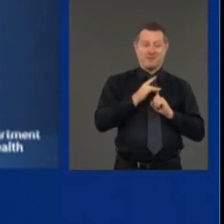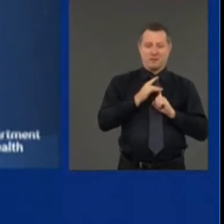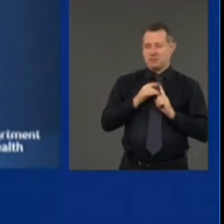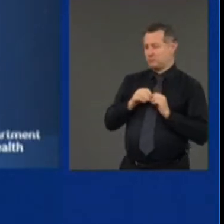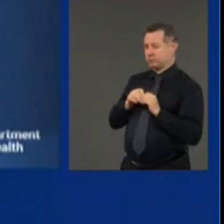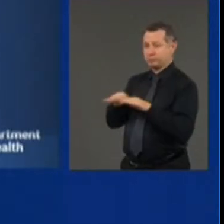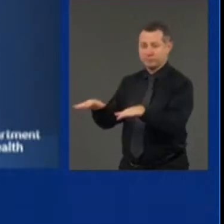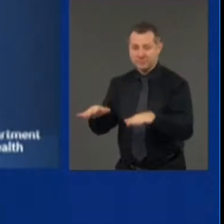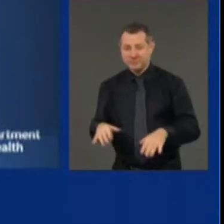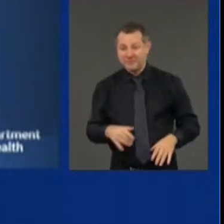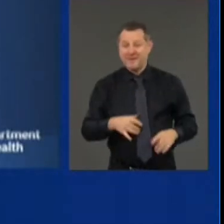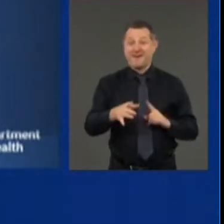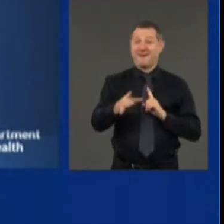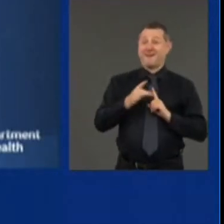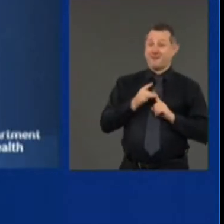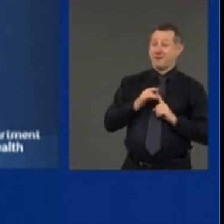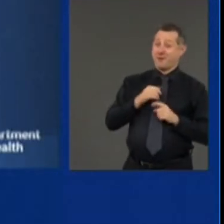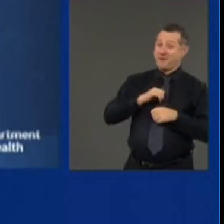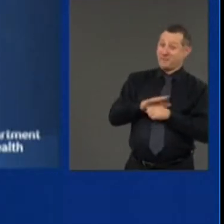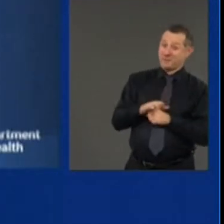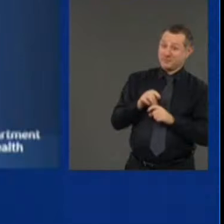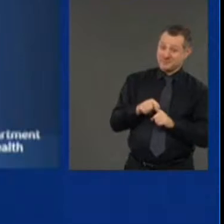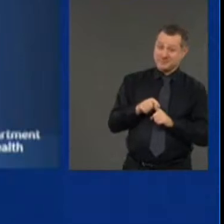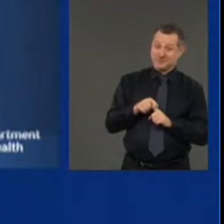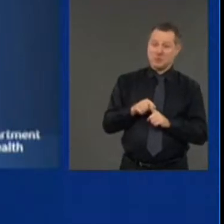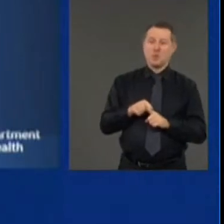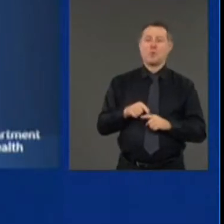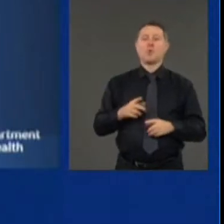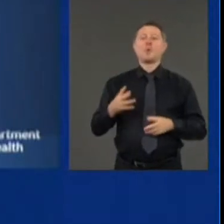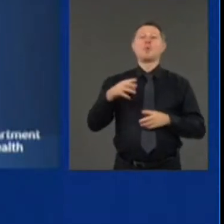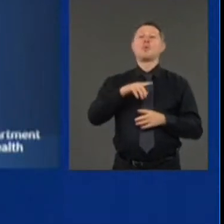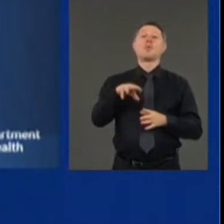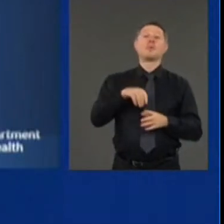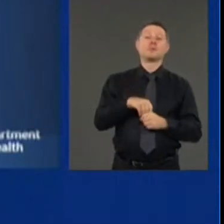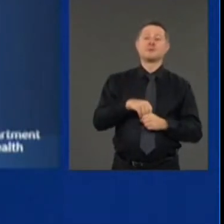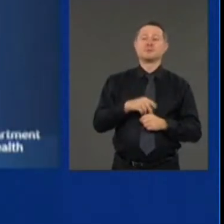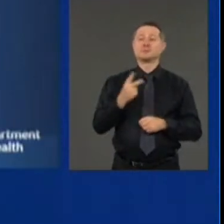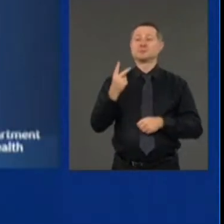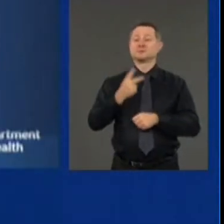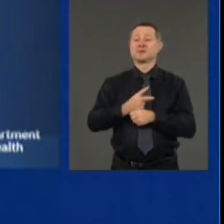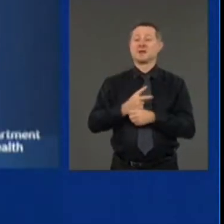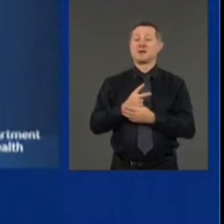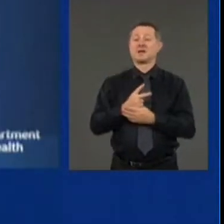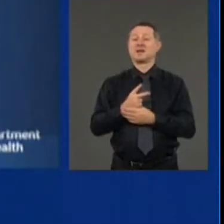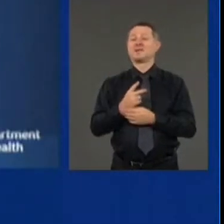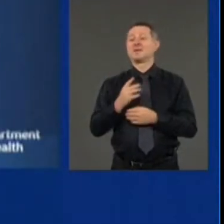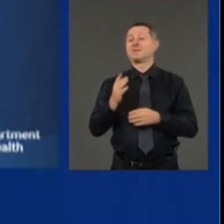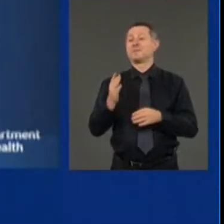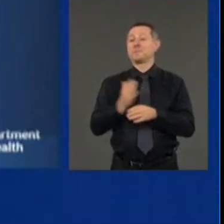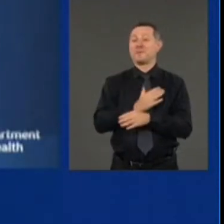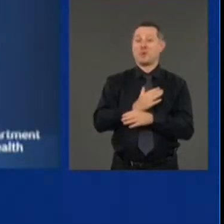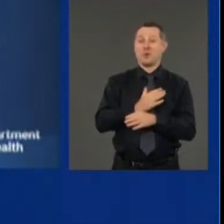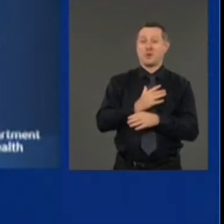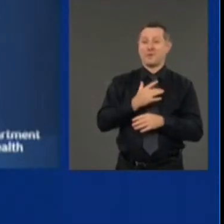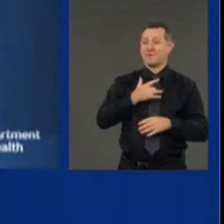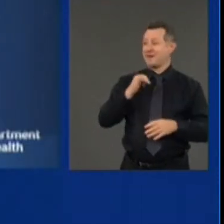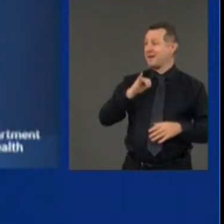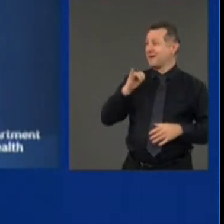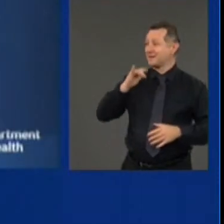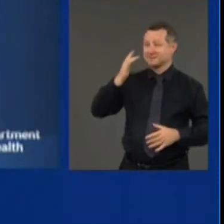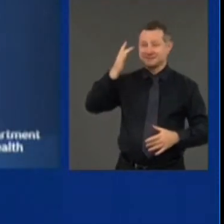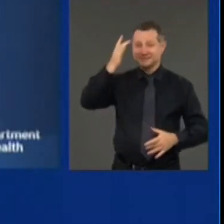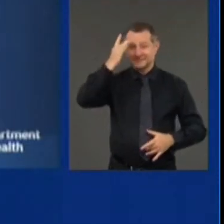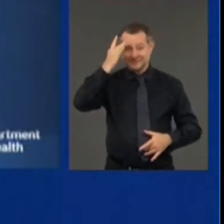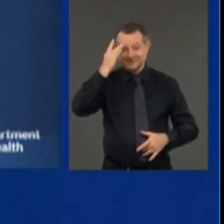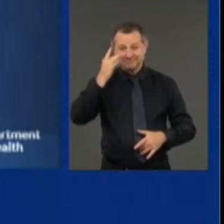from COVID can be contagious starting 2 days before the symptoms appear. So for elderly residents with COVID, subtle